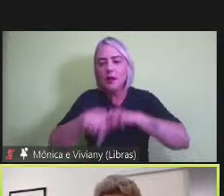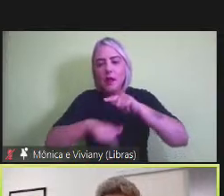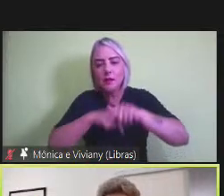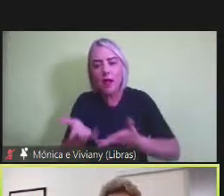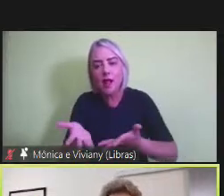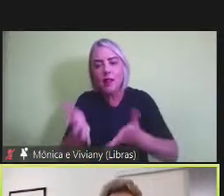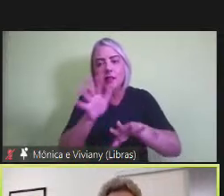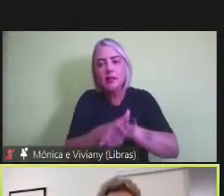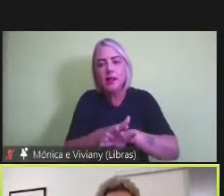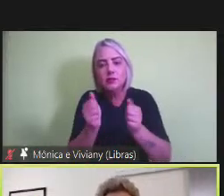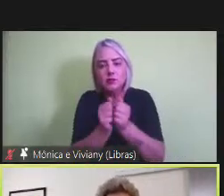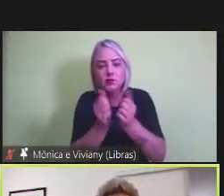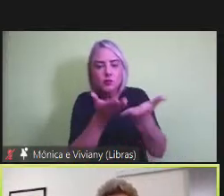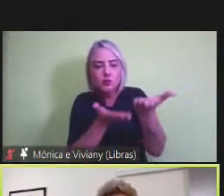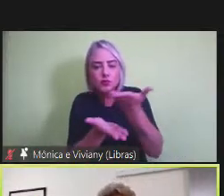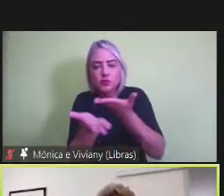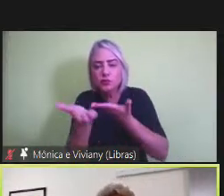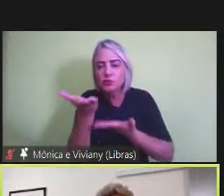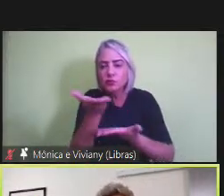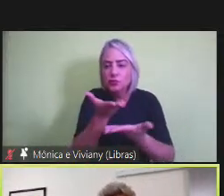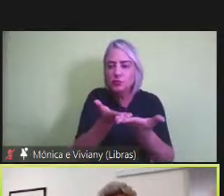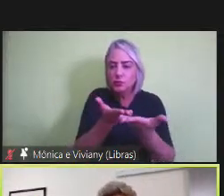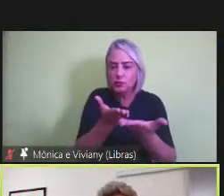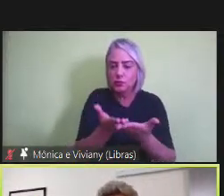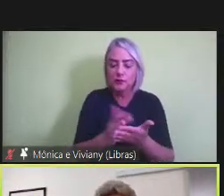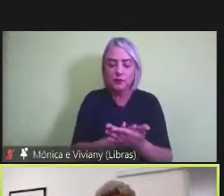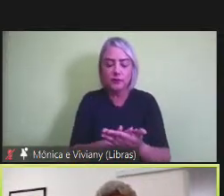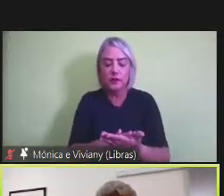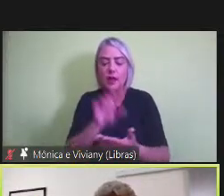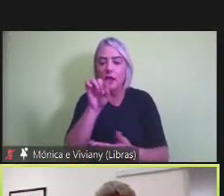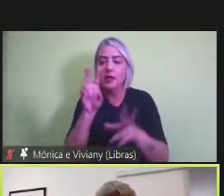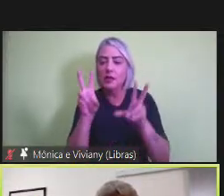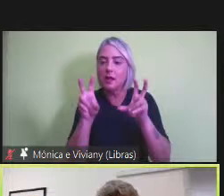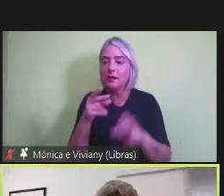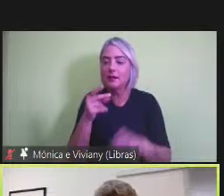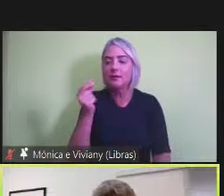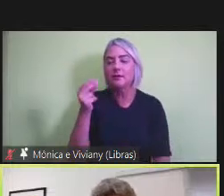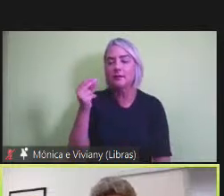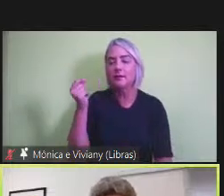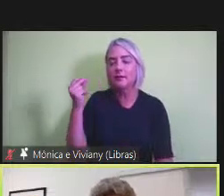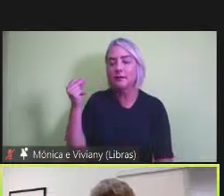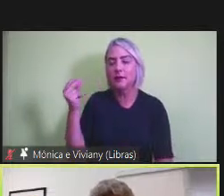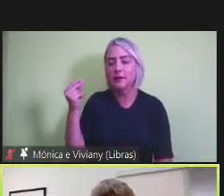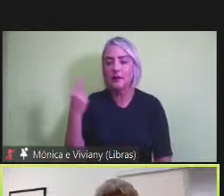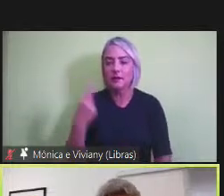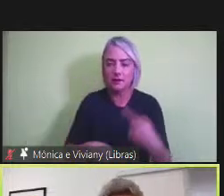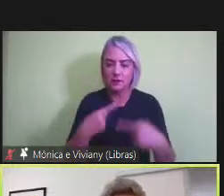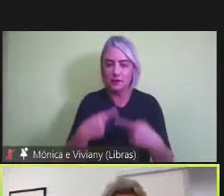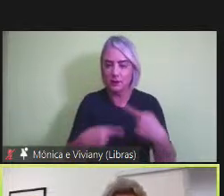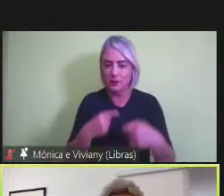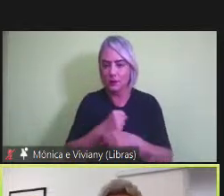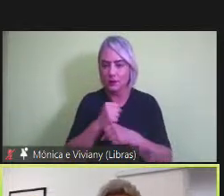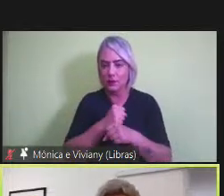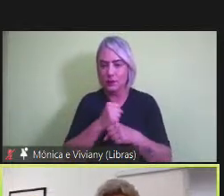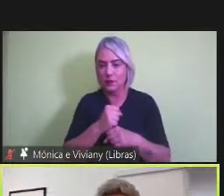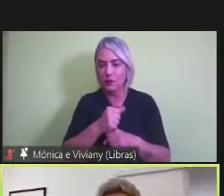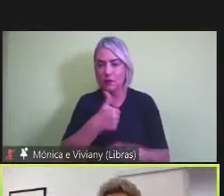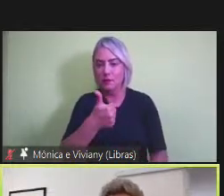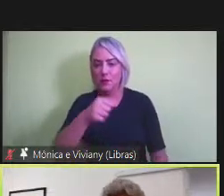an integrated way, articulated way, with collaboration. This is an old theme which is being discussed since